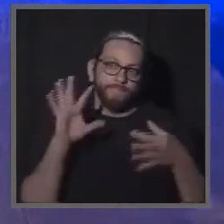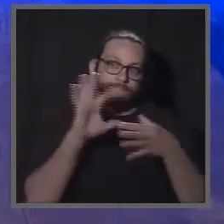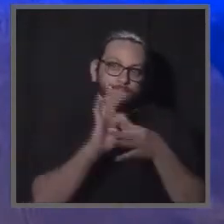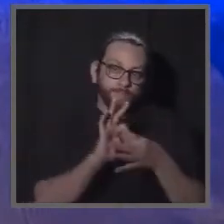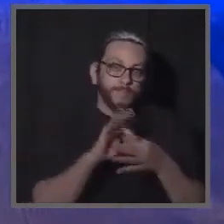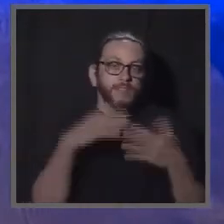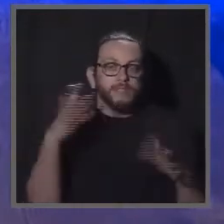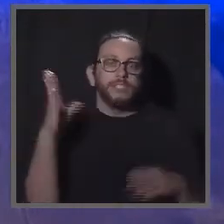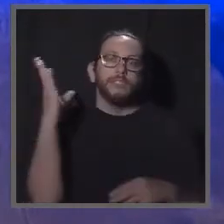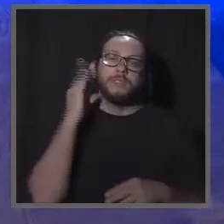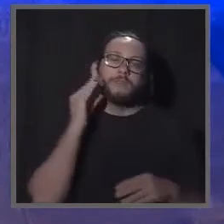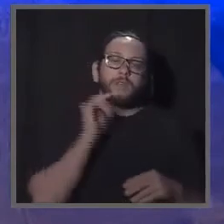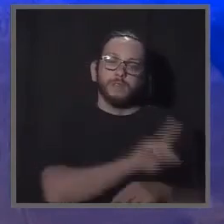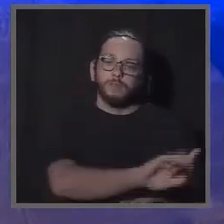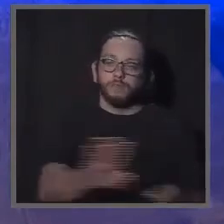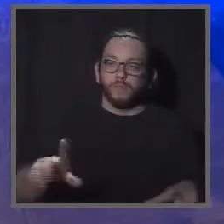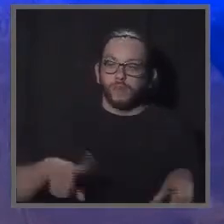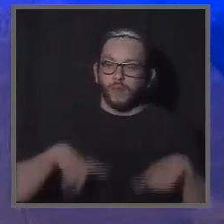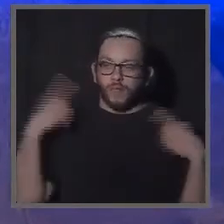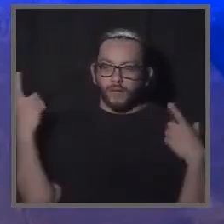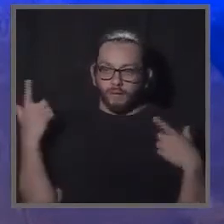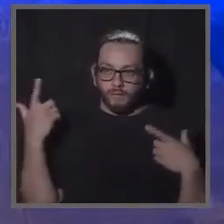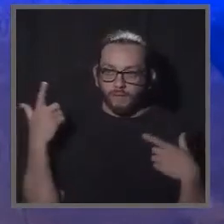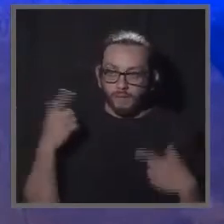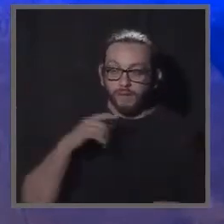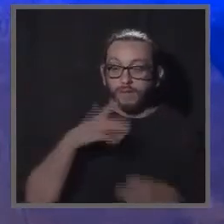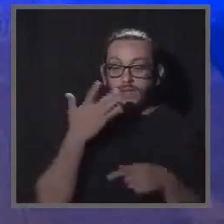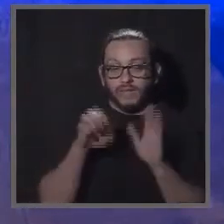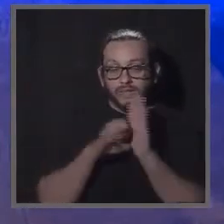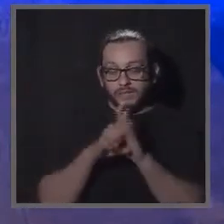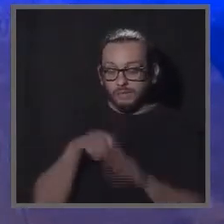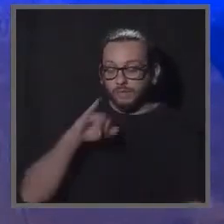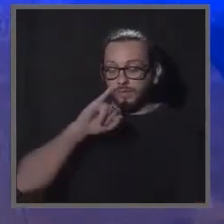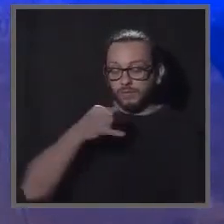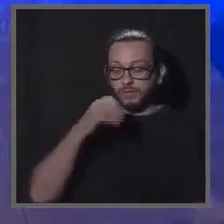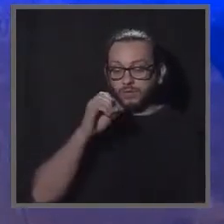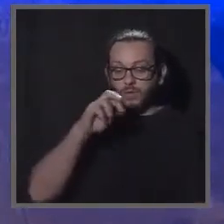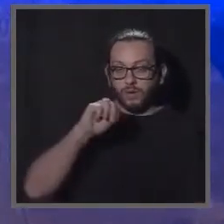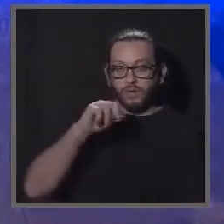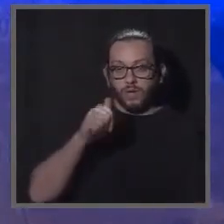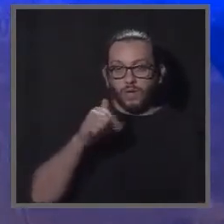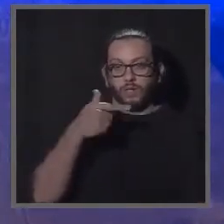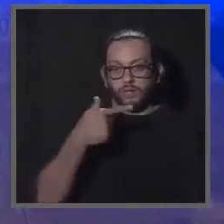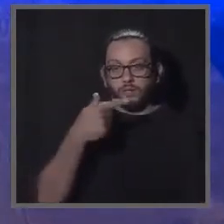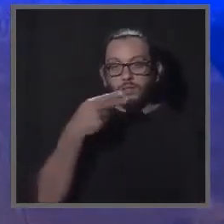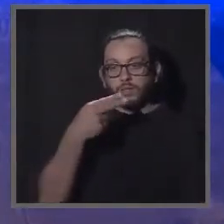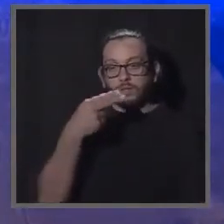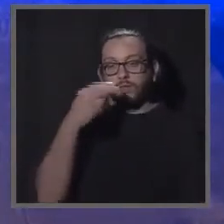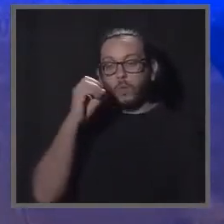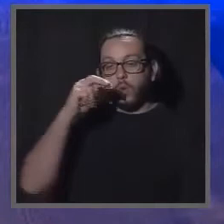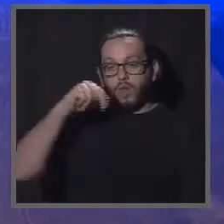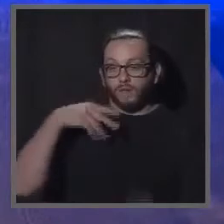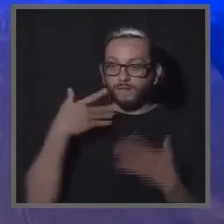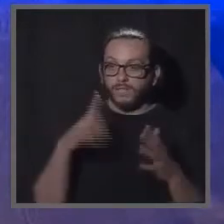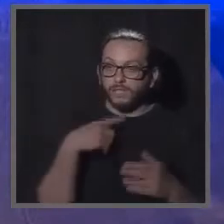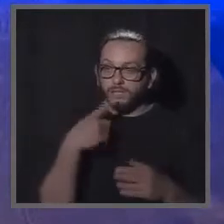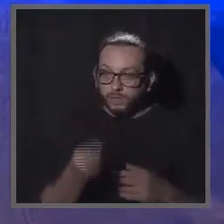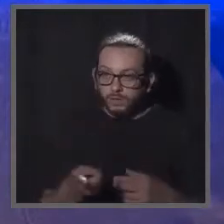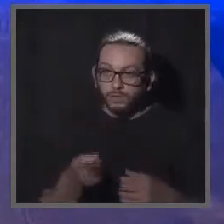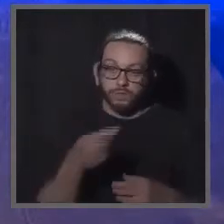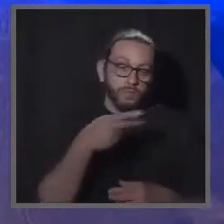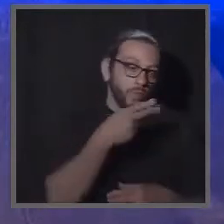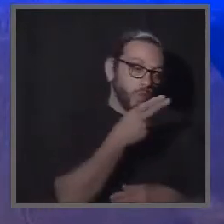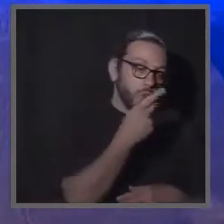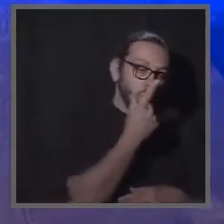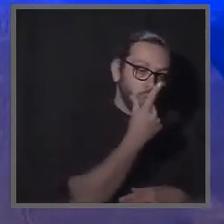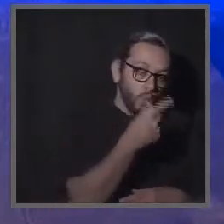experiences like Jonathan's and Hugo's, the ones that were here presented, but many others